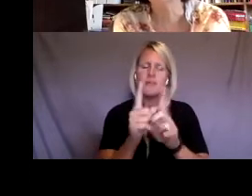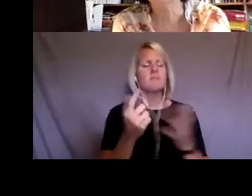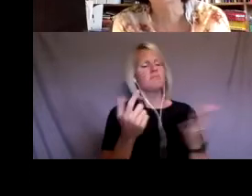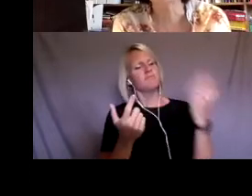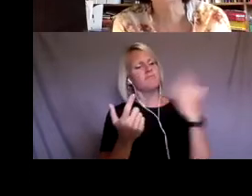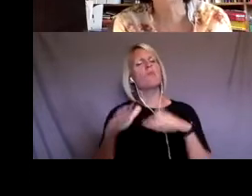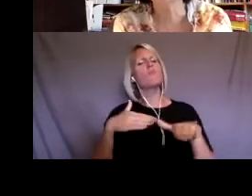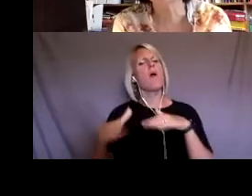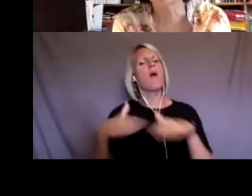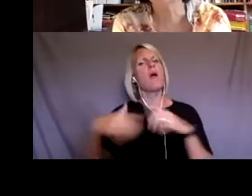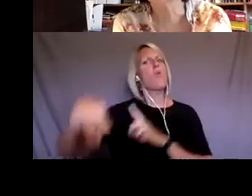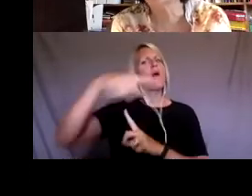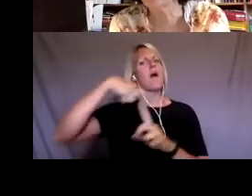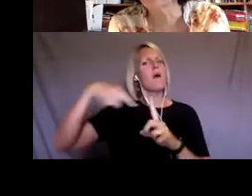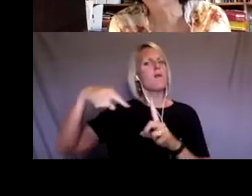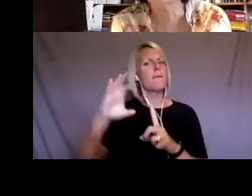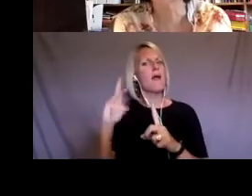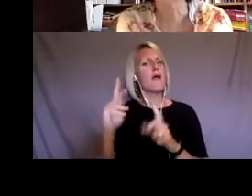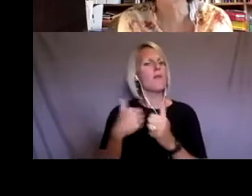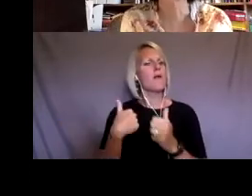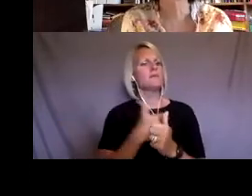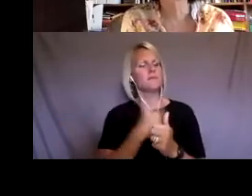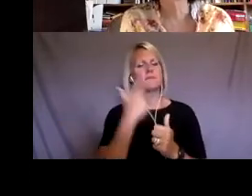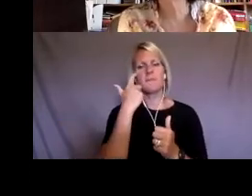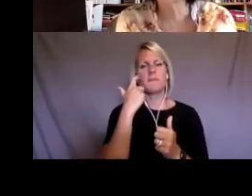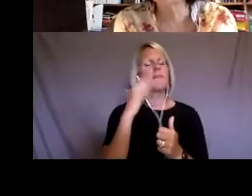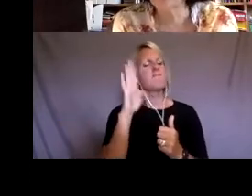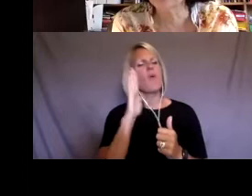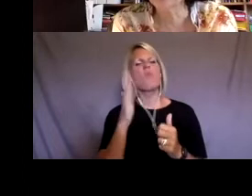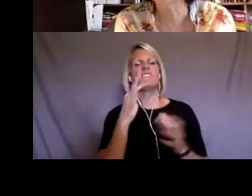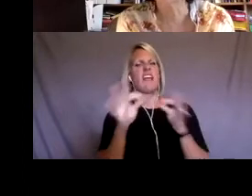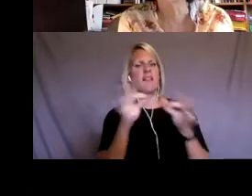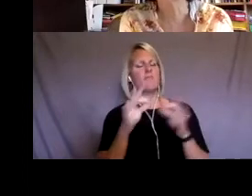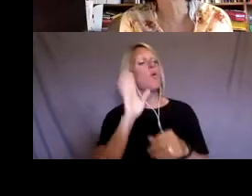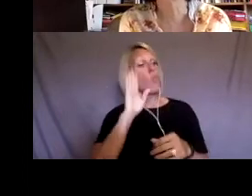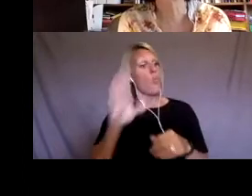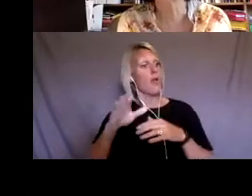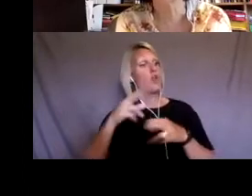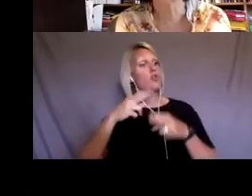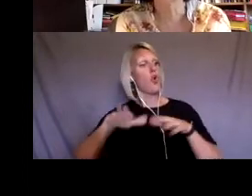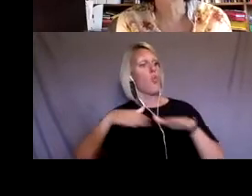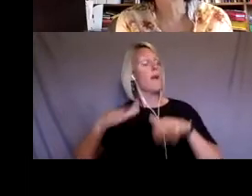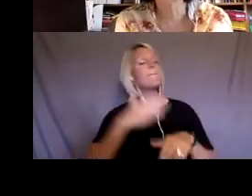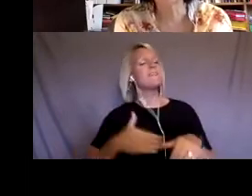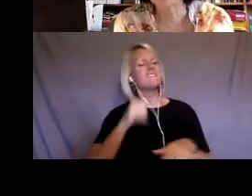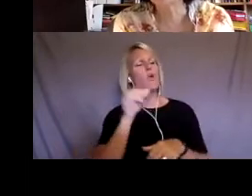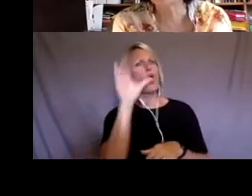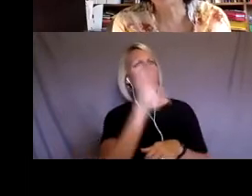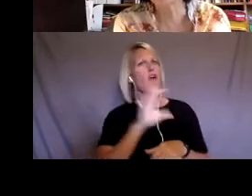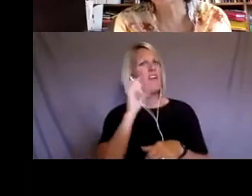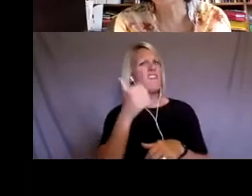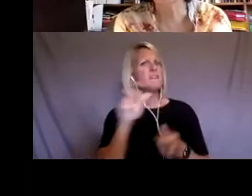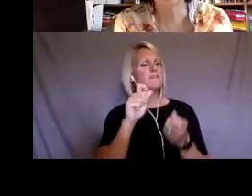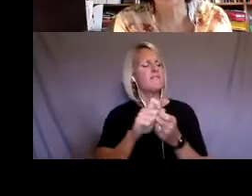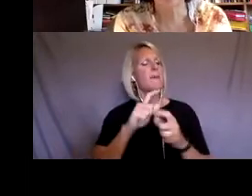block with us. And we would say, we're about to take a short walk. Please don't look for anything in particular, but tell me about